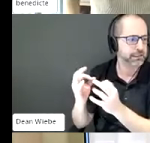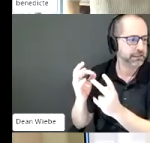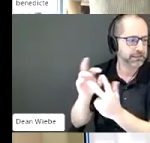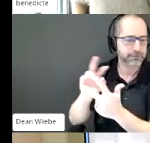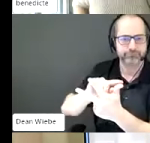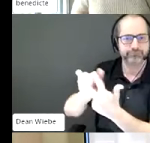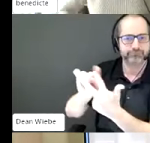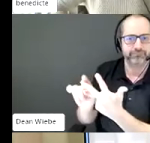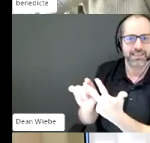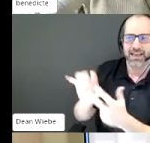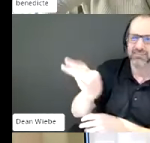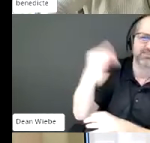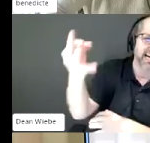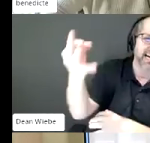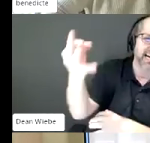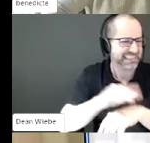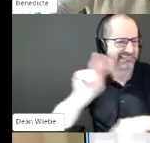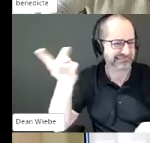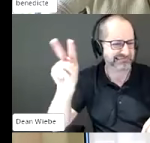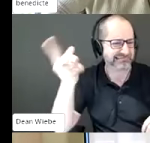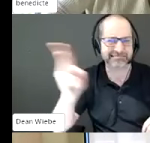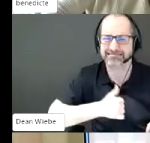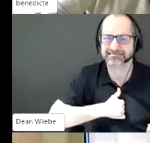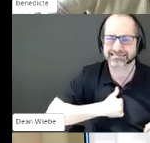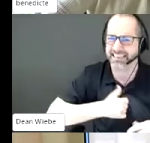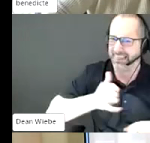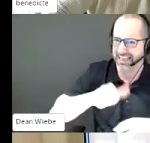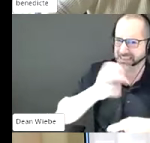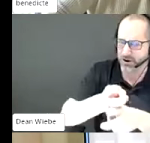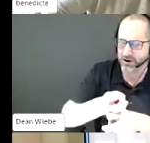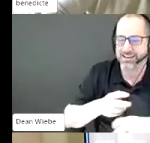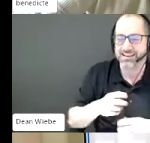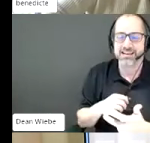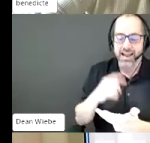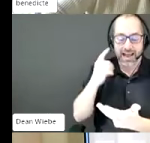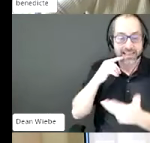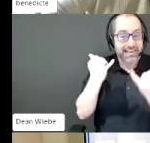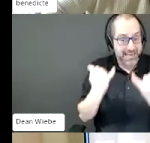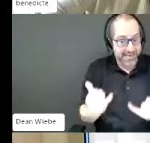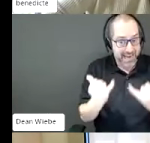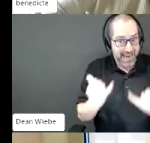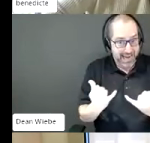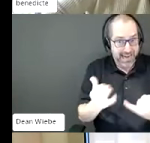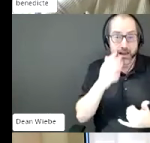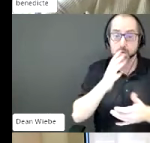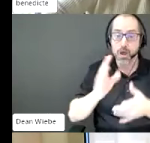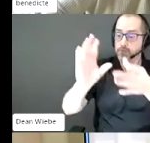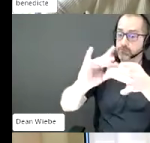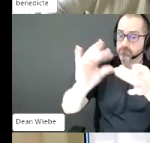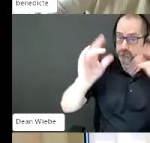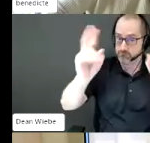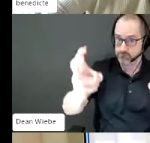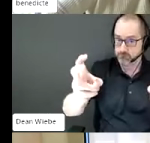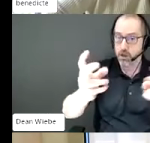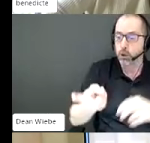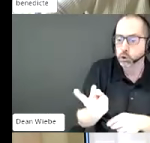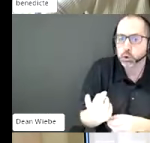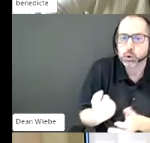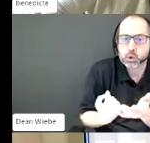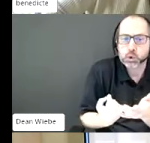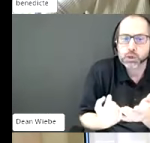between French and English. It's always hard. And I think today, particularly, she will be talking about two recent reports